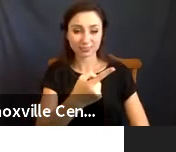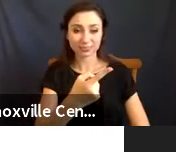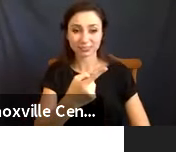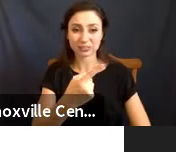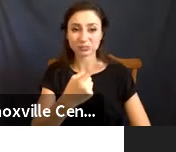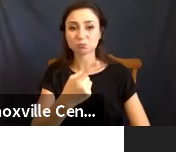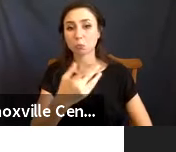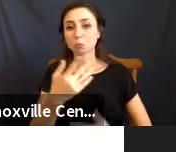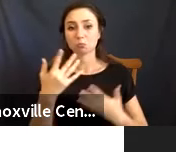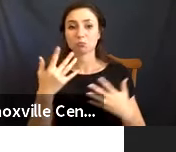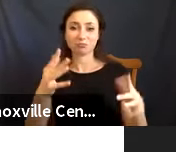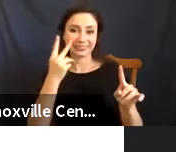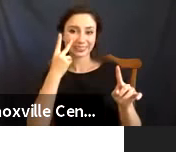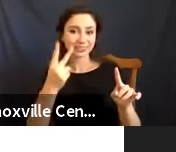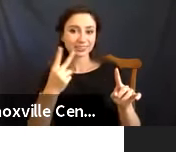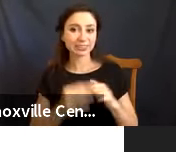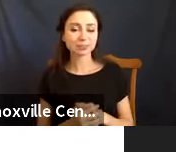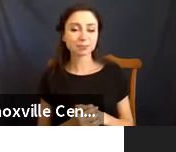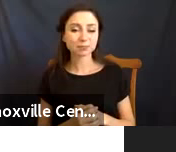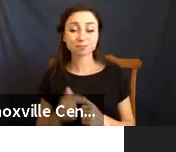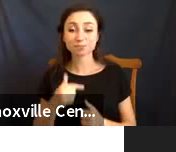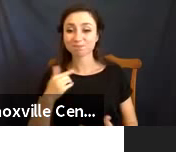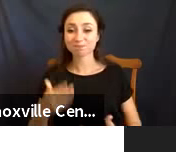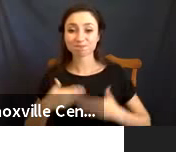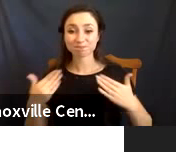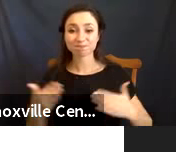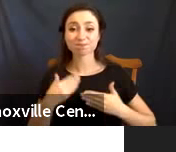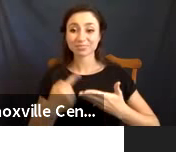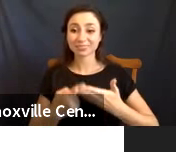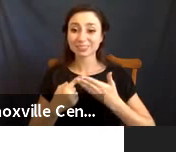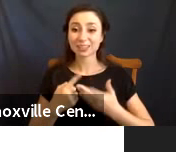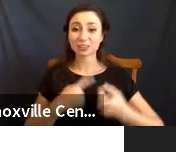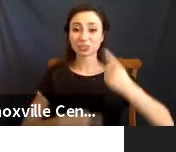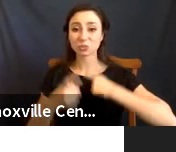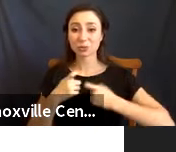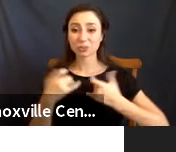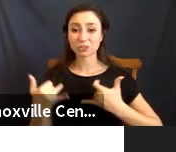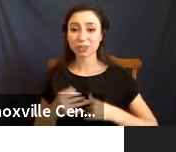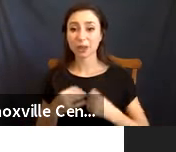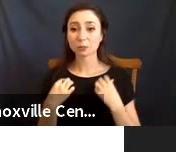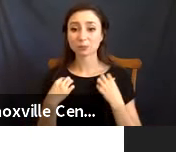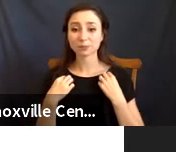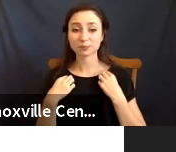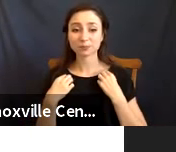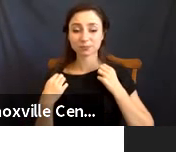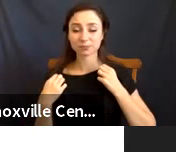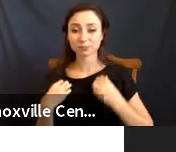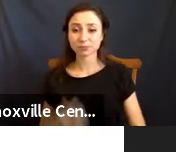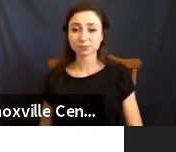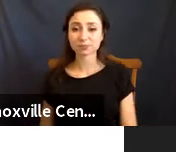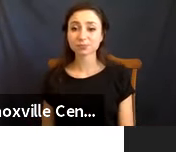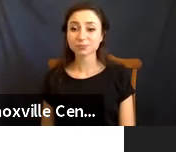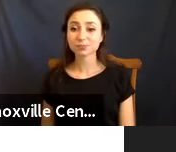already seen. And so I'd be happy for discussion or questions at this point.